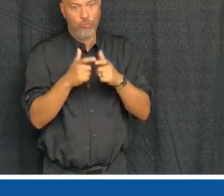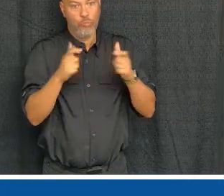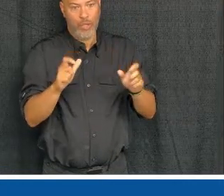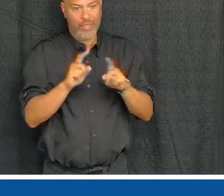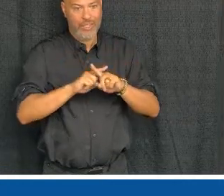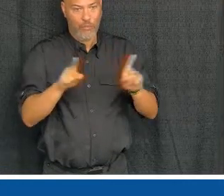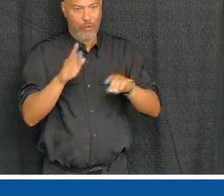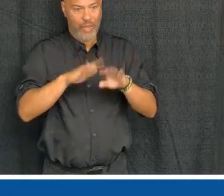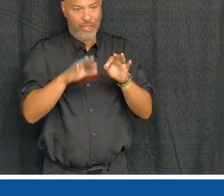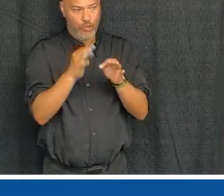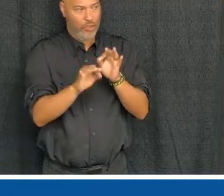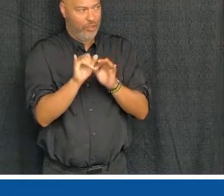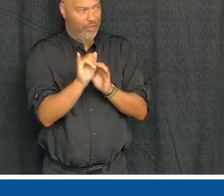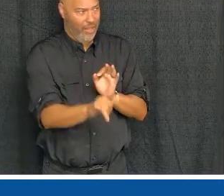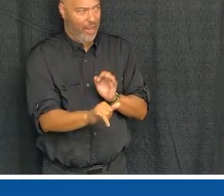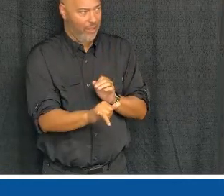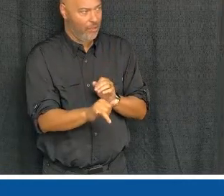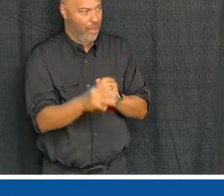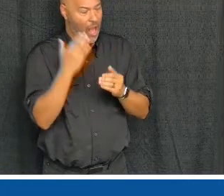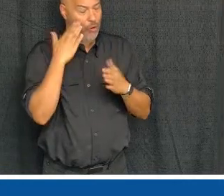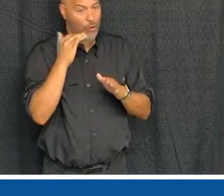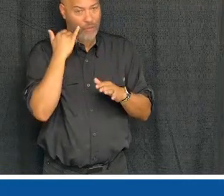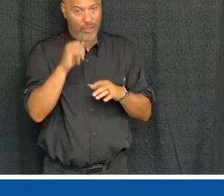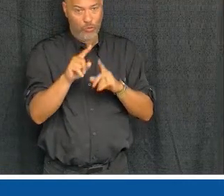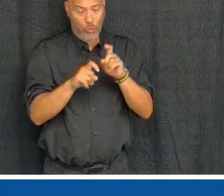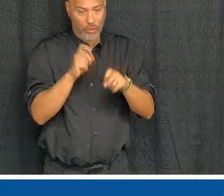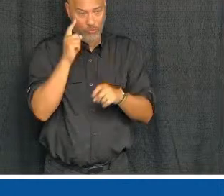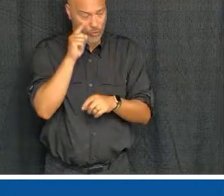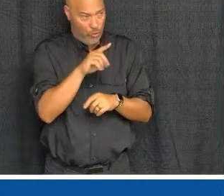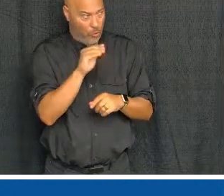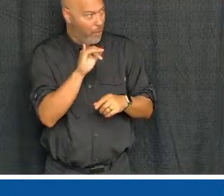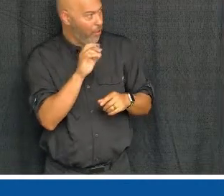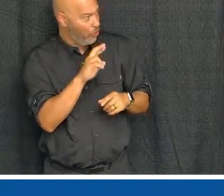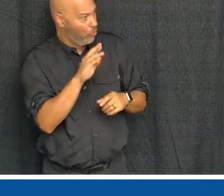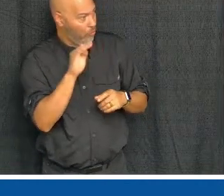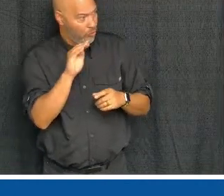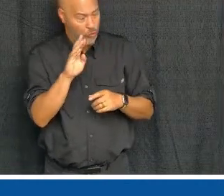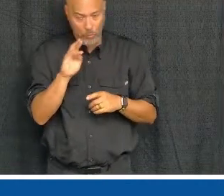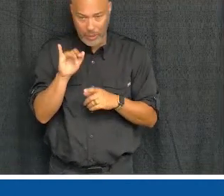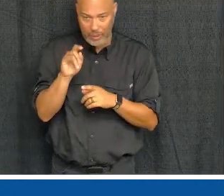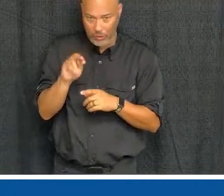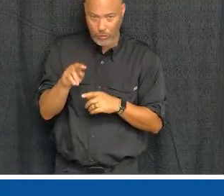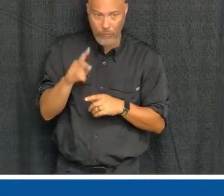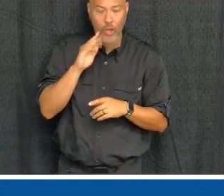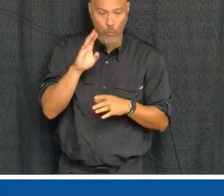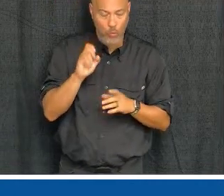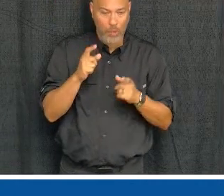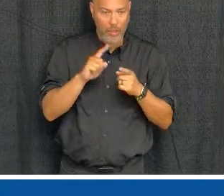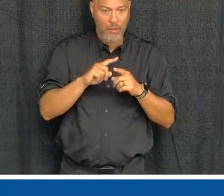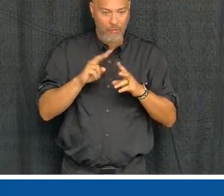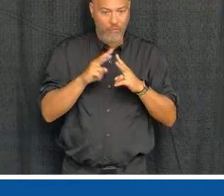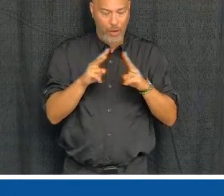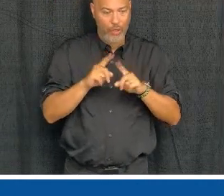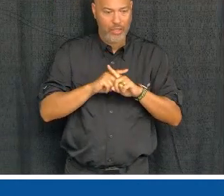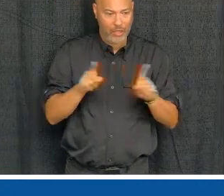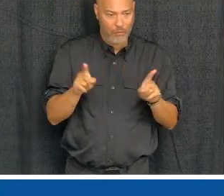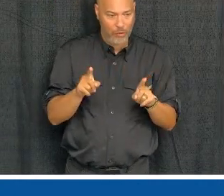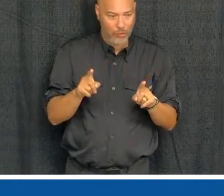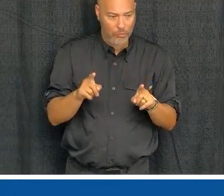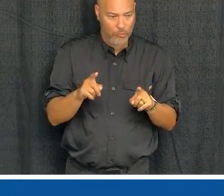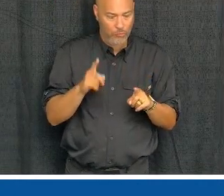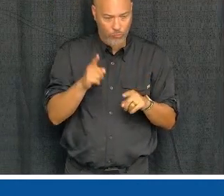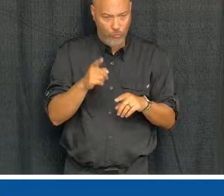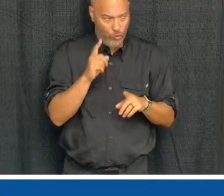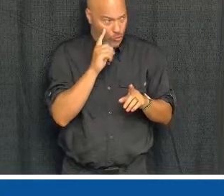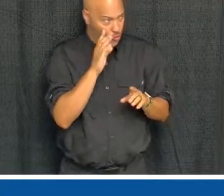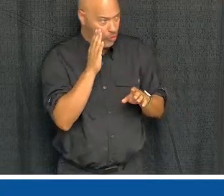just this. I don't know if that's a question for you, the mayor, Mr. Bittner. It would be substantially different, but you were directing that toward the